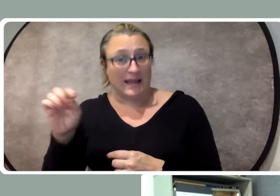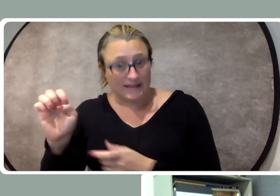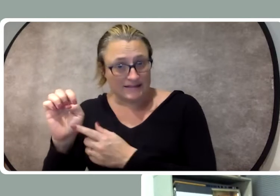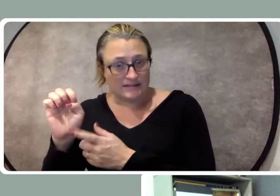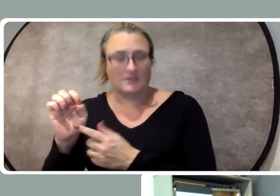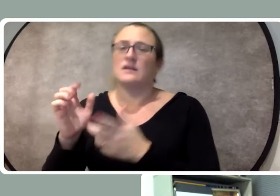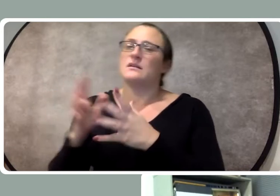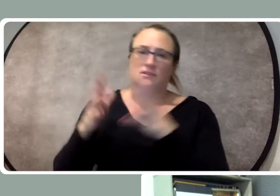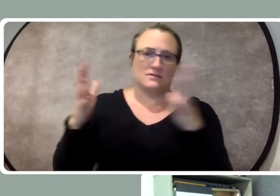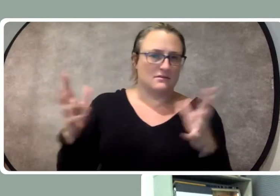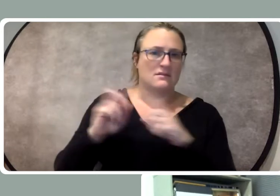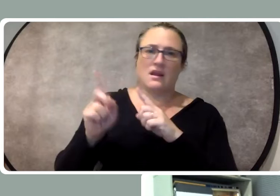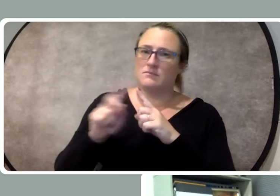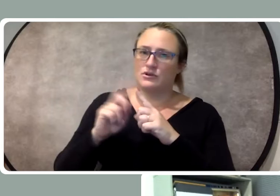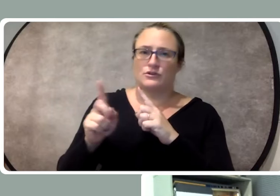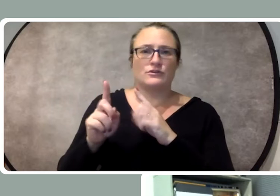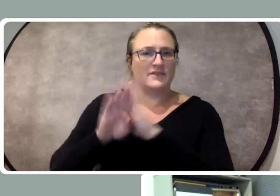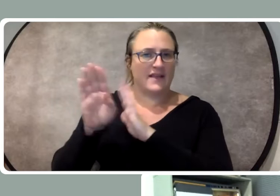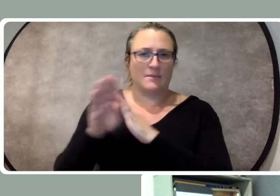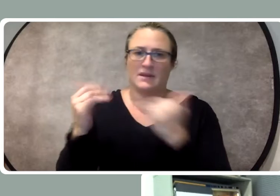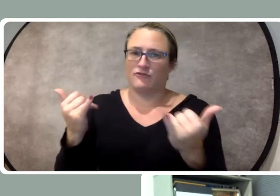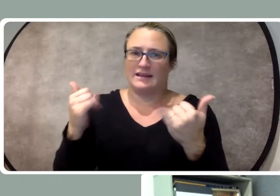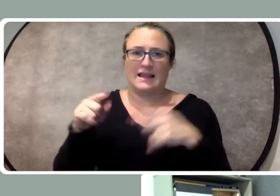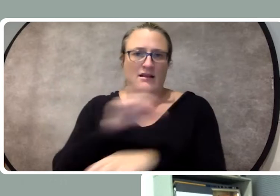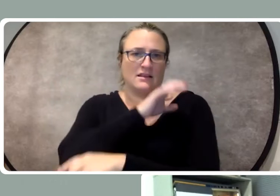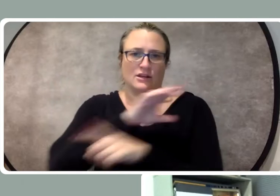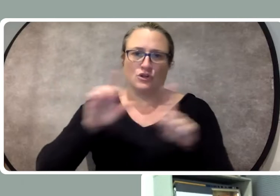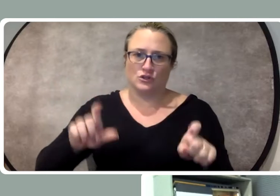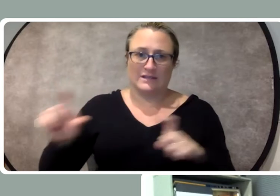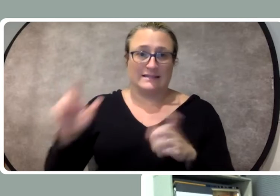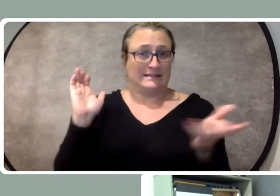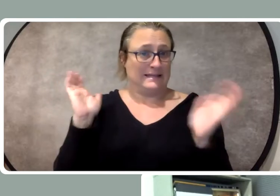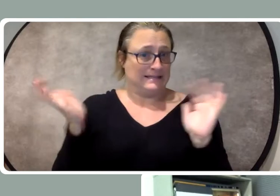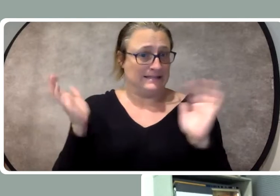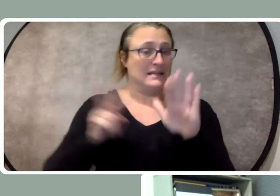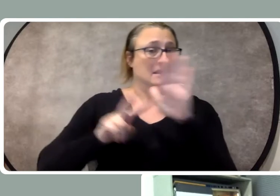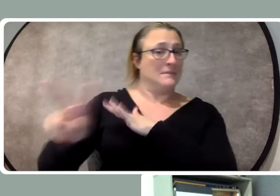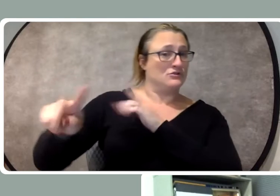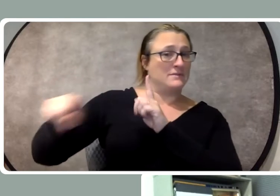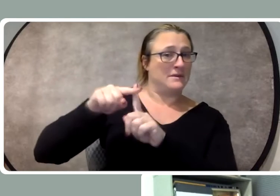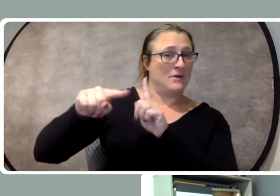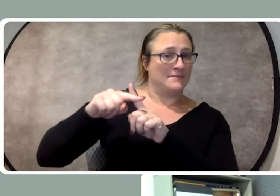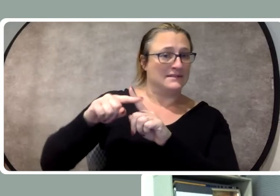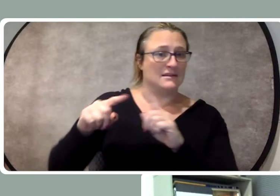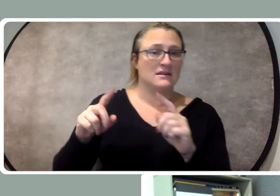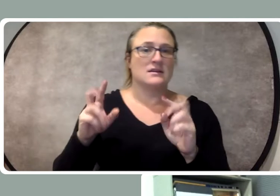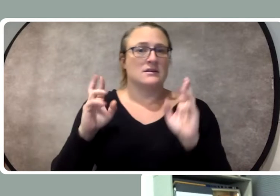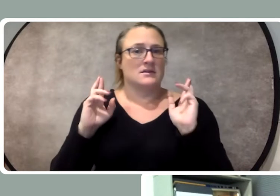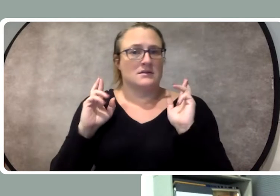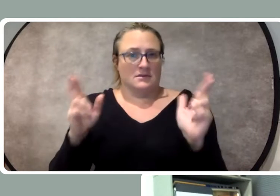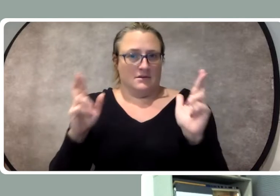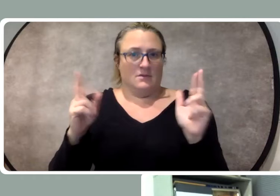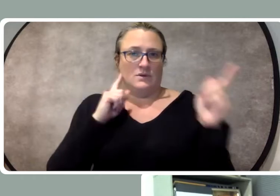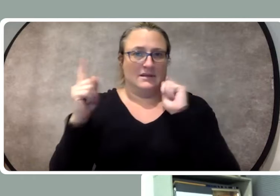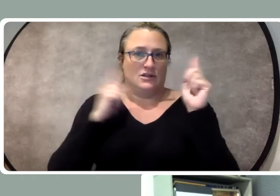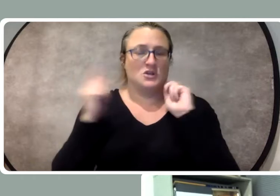in clinical development, and they all look extremely promising. So we're probably going to be hearing